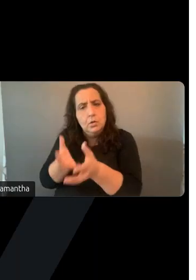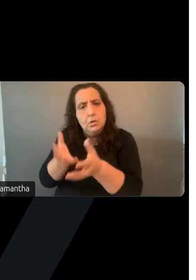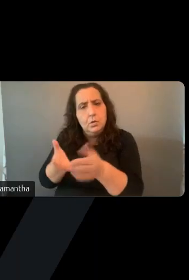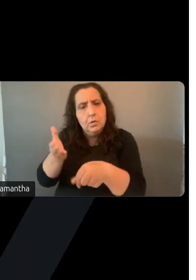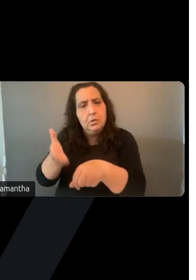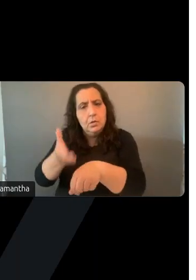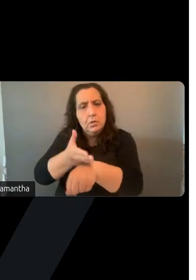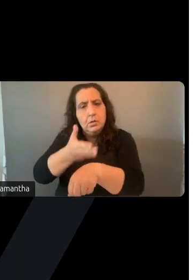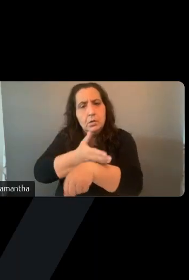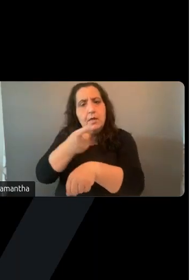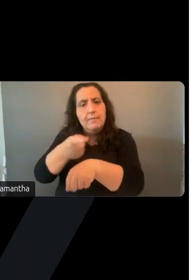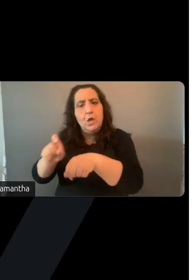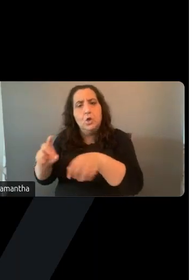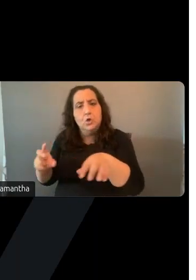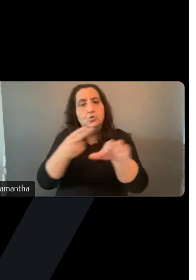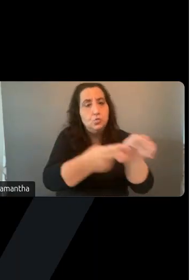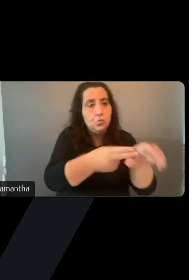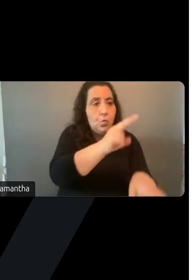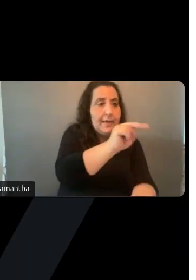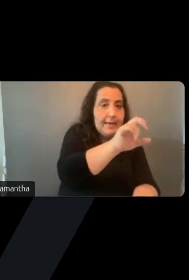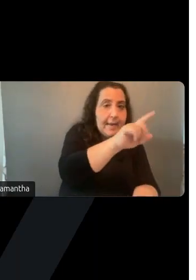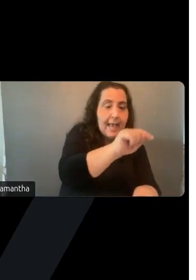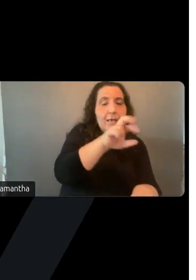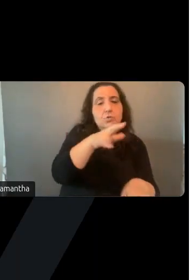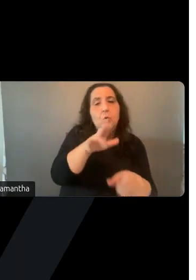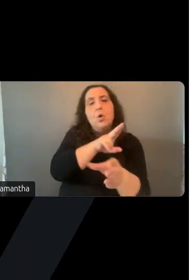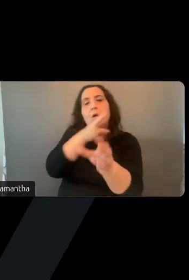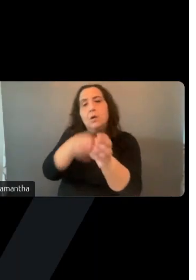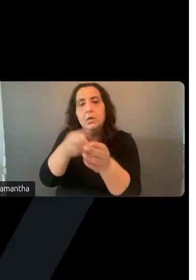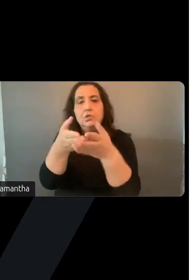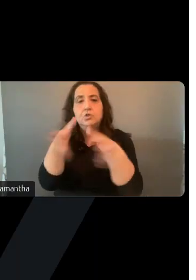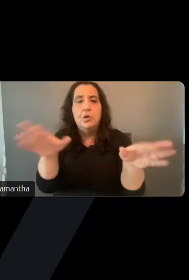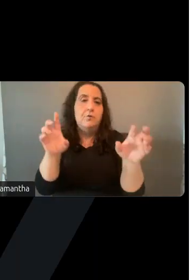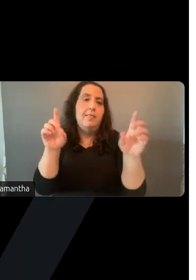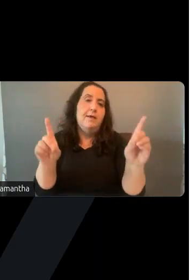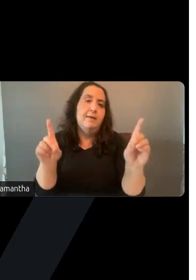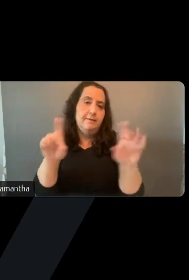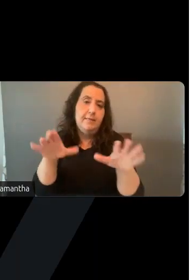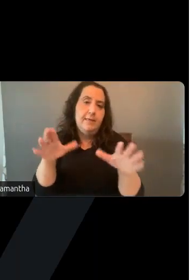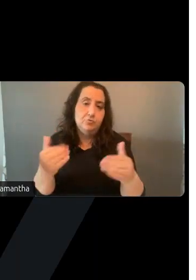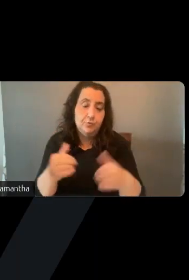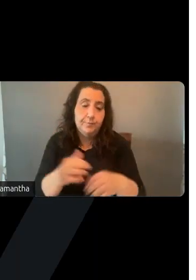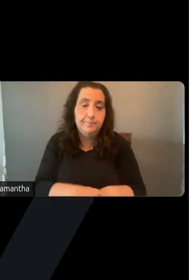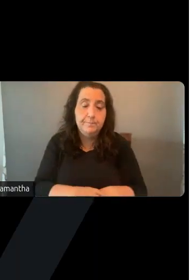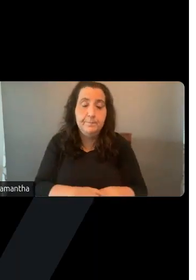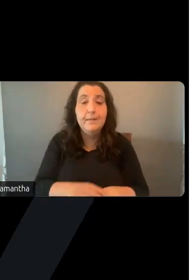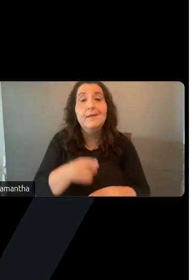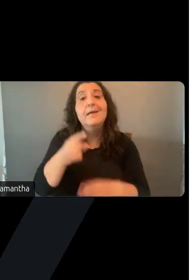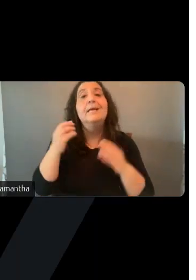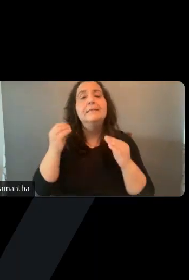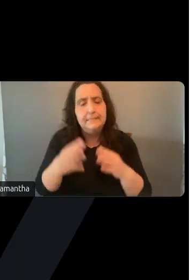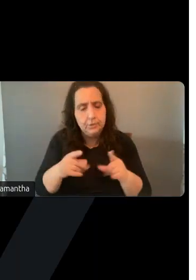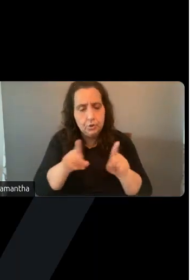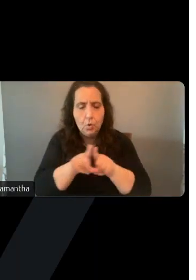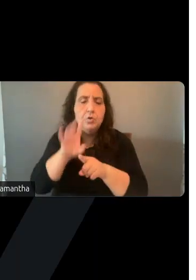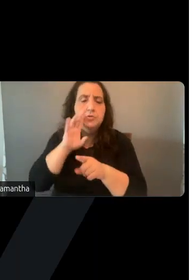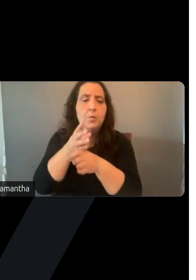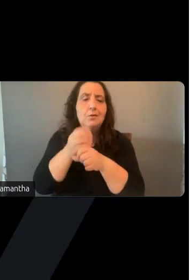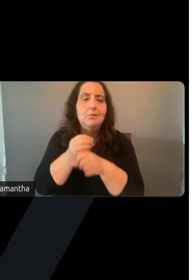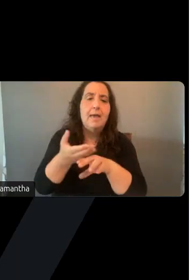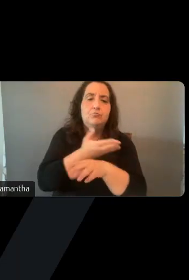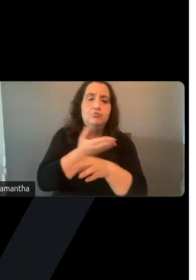NEST program or a fully inclusive general education setting. And similar to NEST, teachers also receive that pre-service